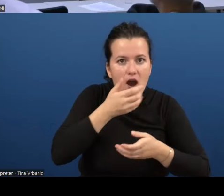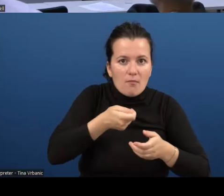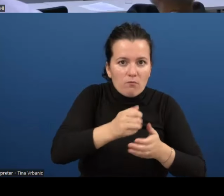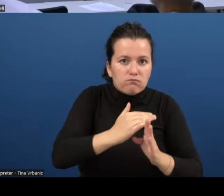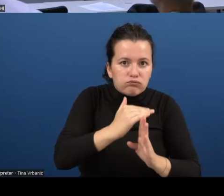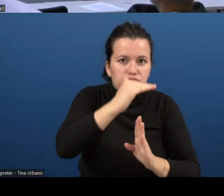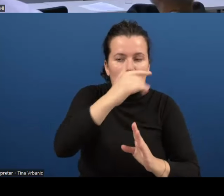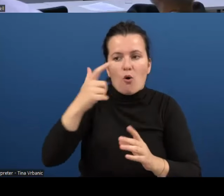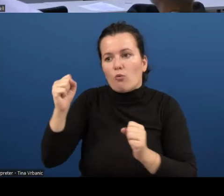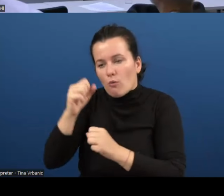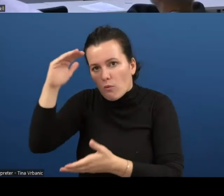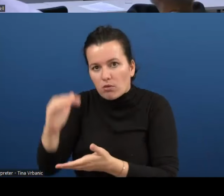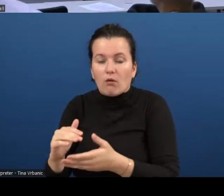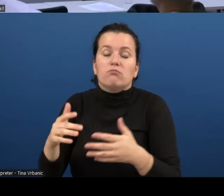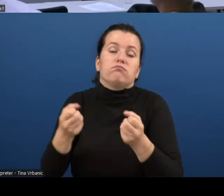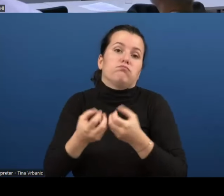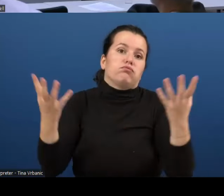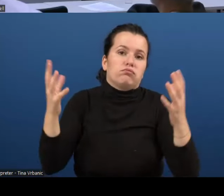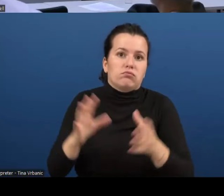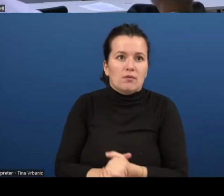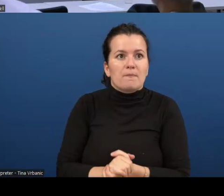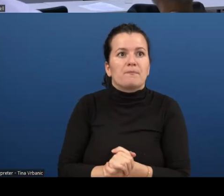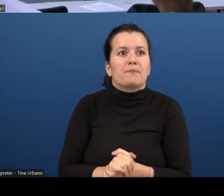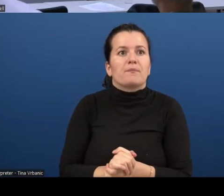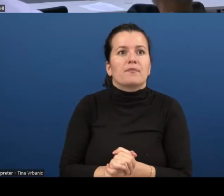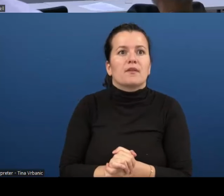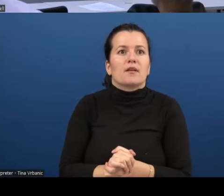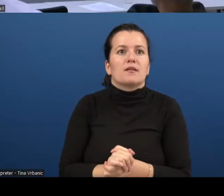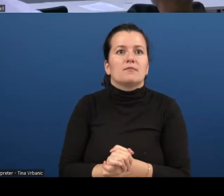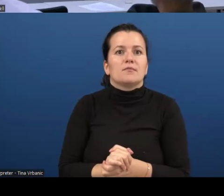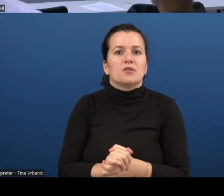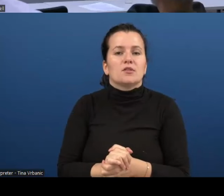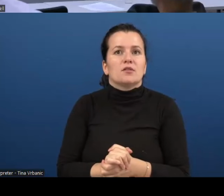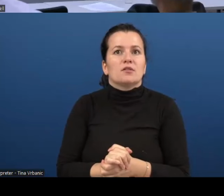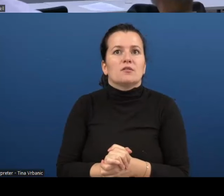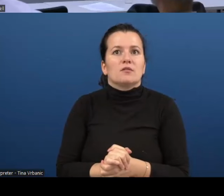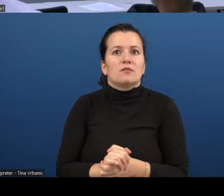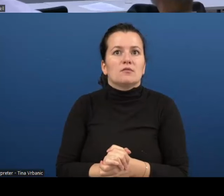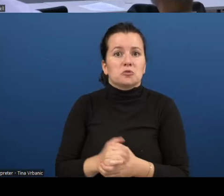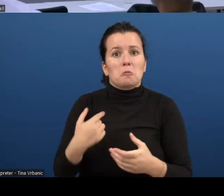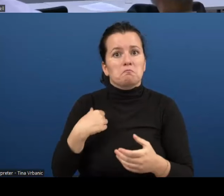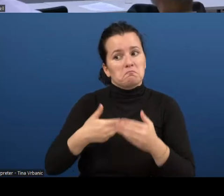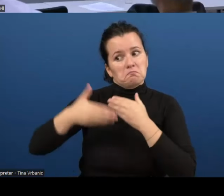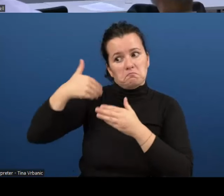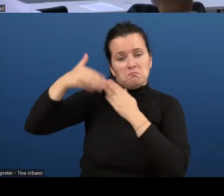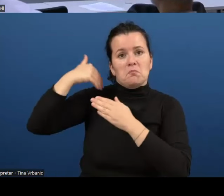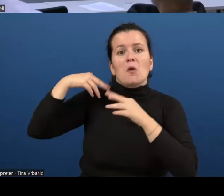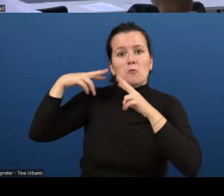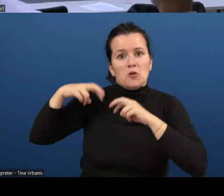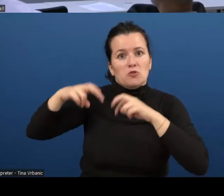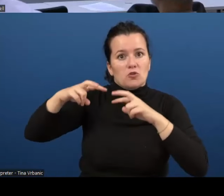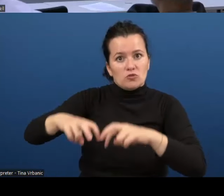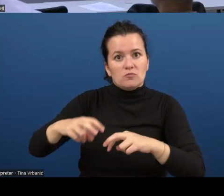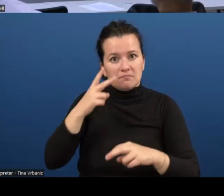there are also in the literature some examples of people, yeah, trying to do some research or create some devices.